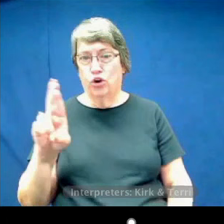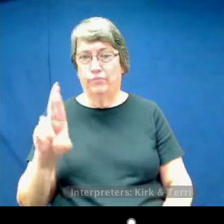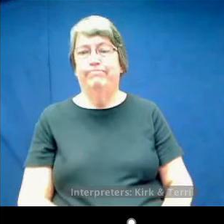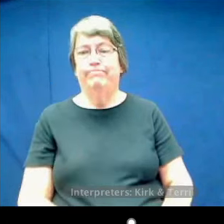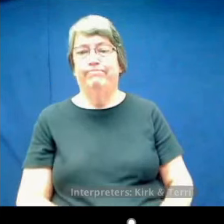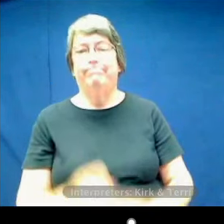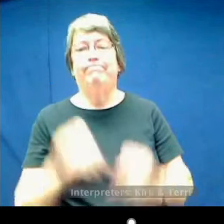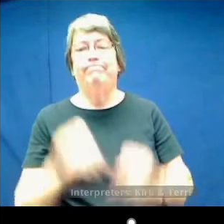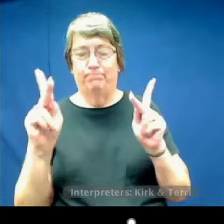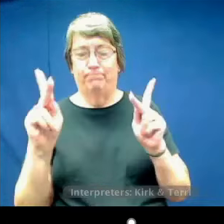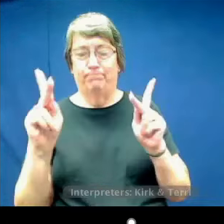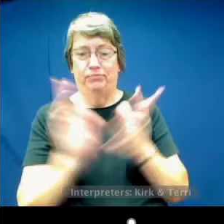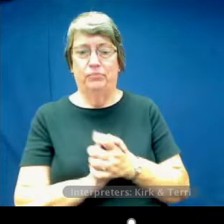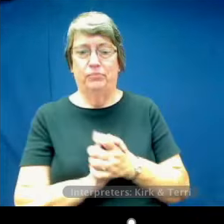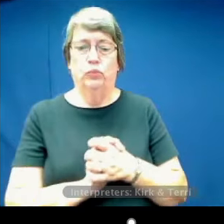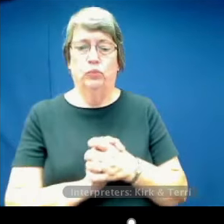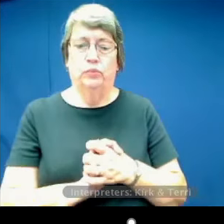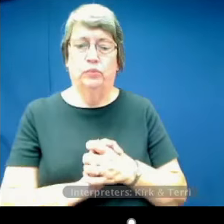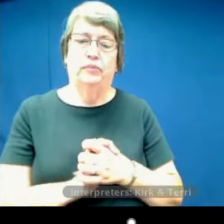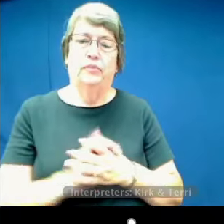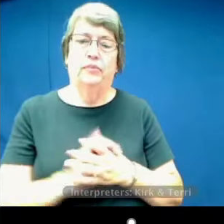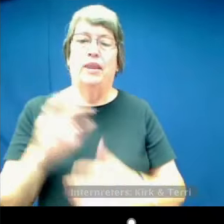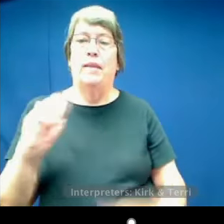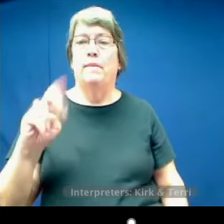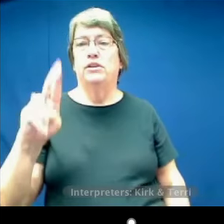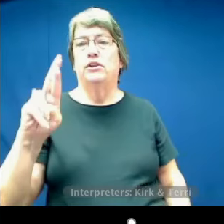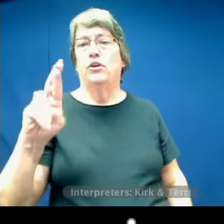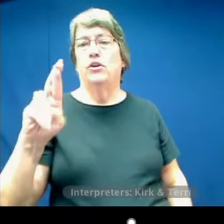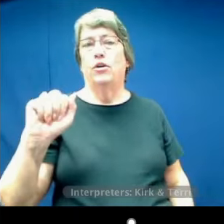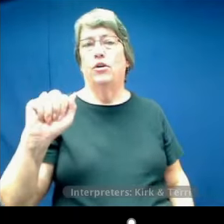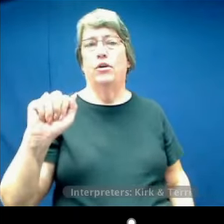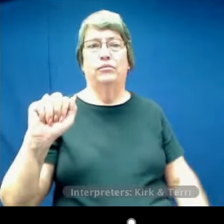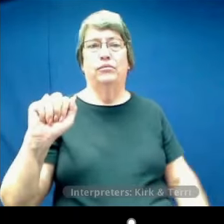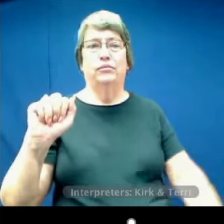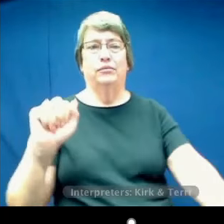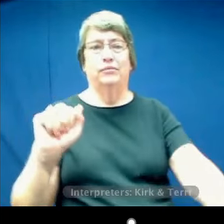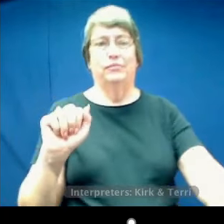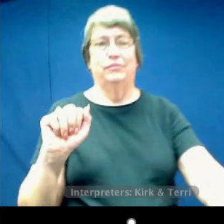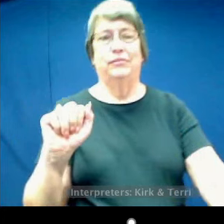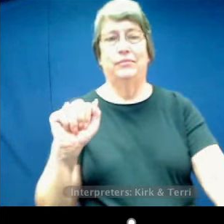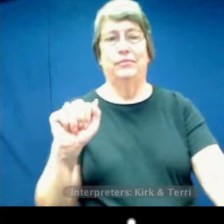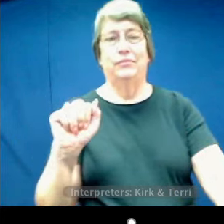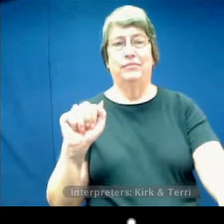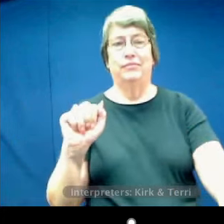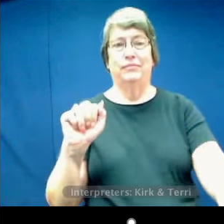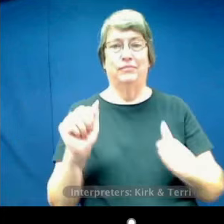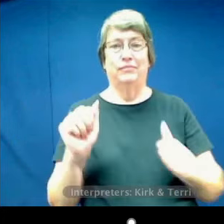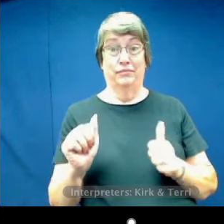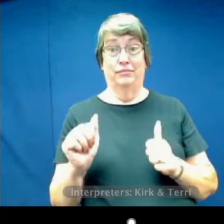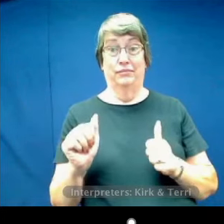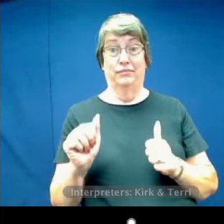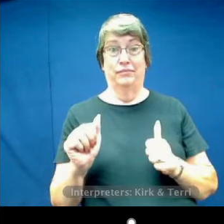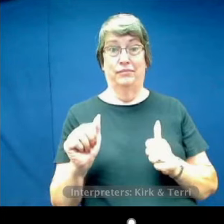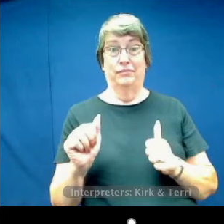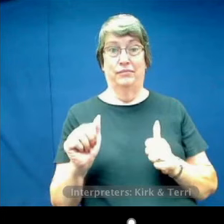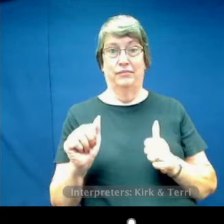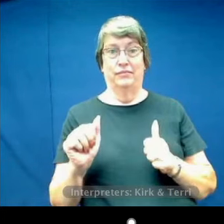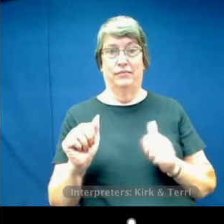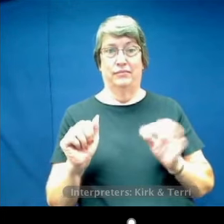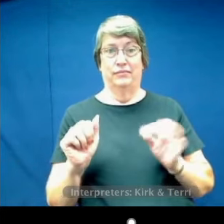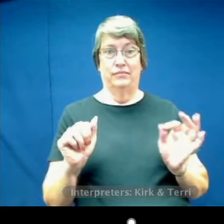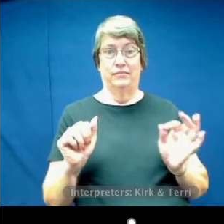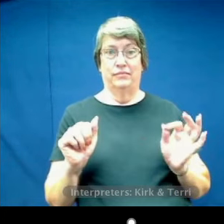Okay. Mr. Rothenberger is asking the interpreter to move a bit to the left. I'm sorry, to move to the center from